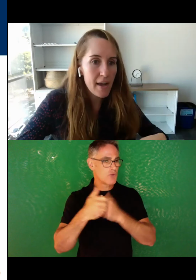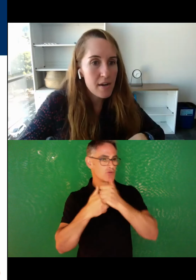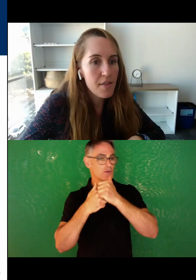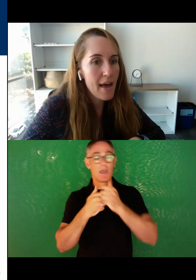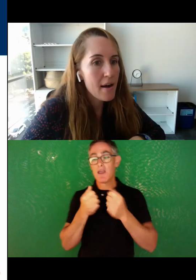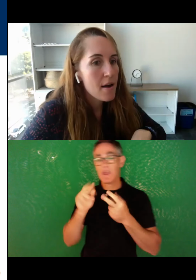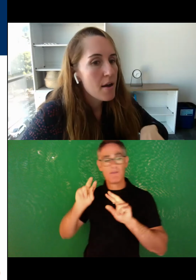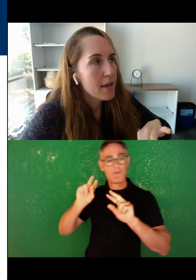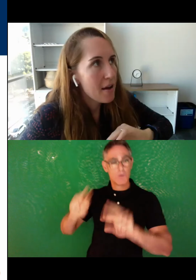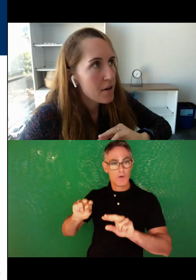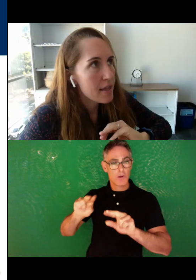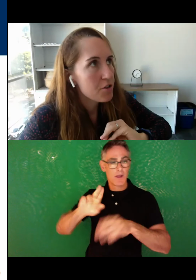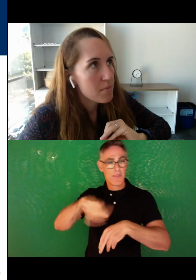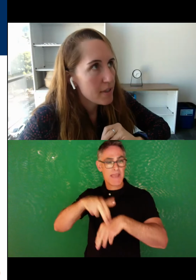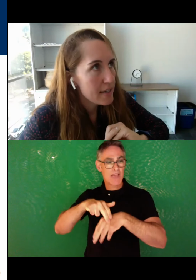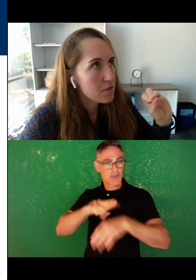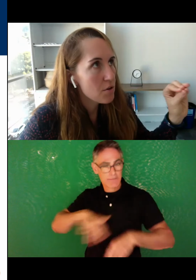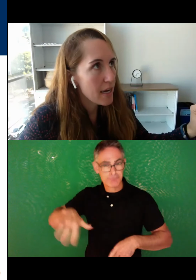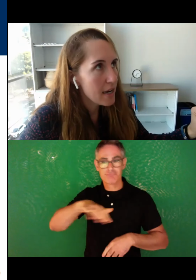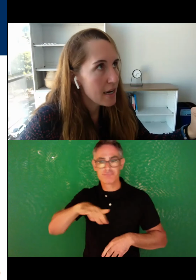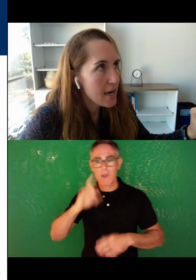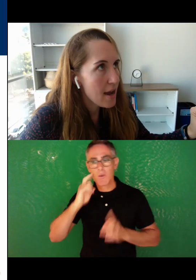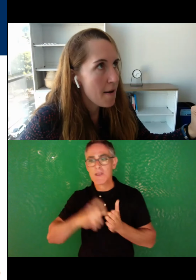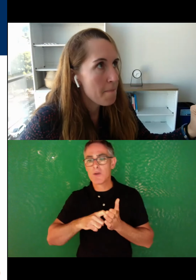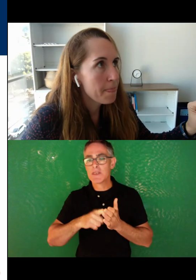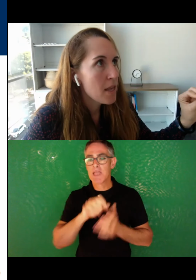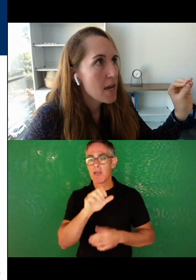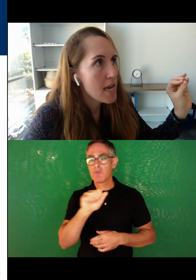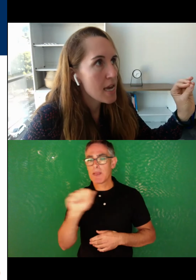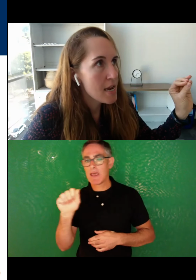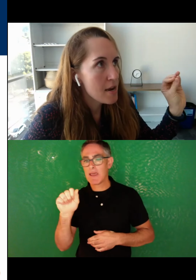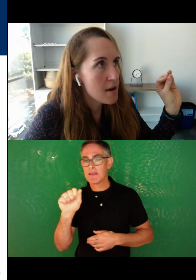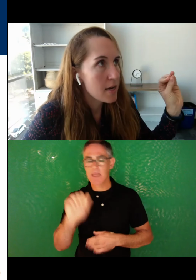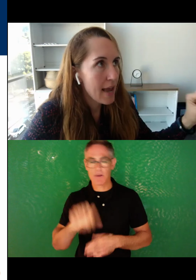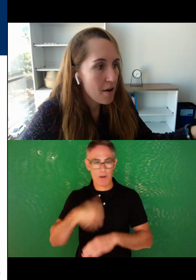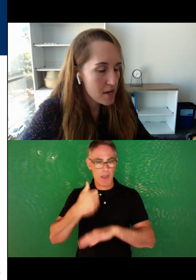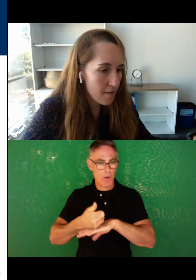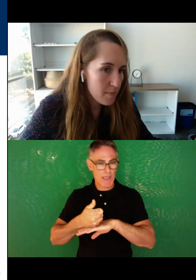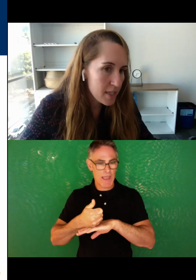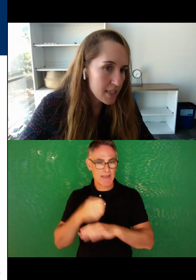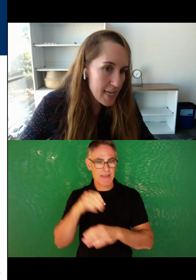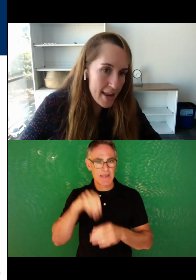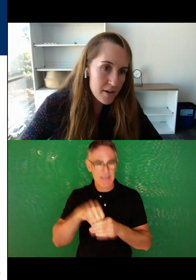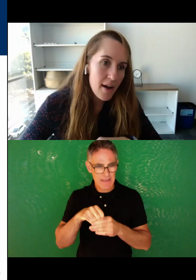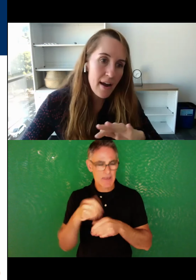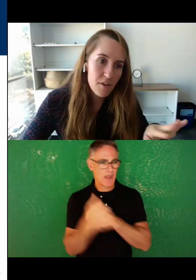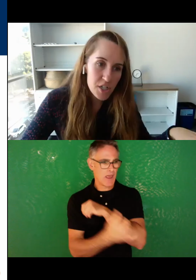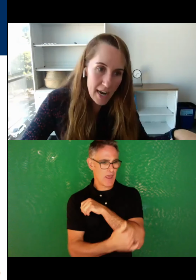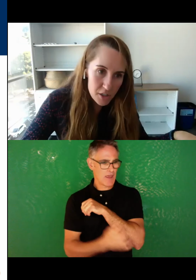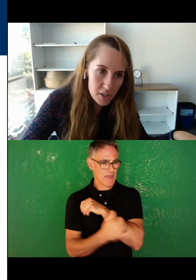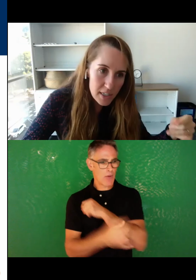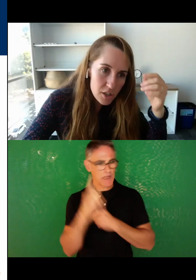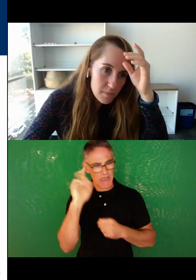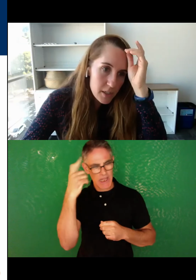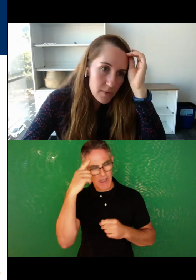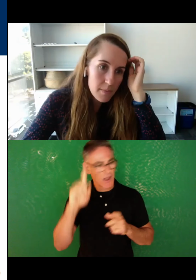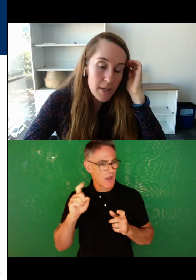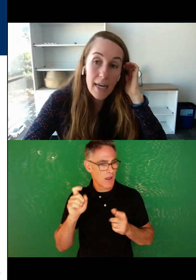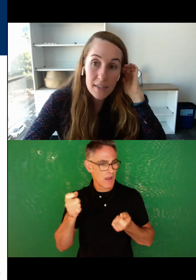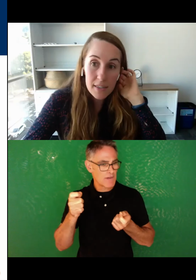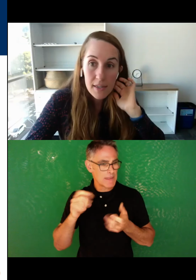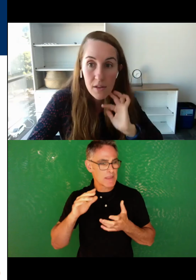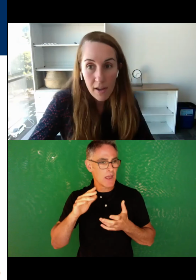do find that AAAs located in county governments tend on average nationally to be